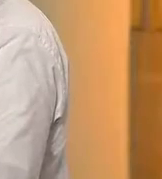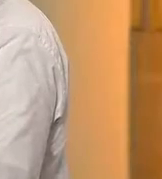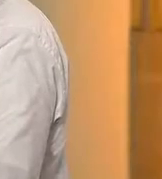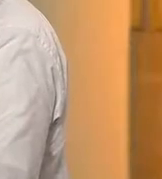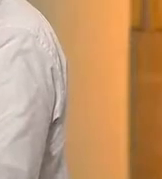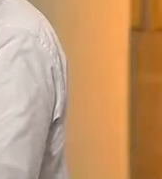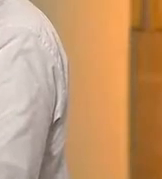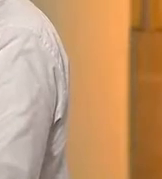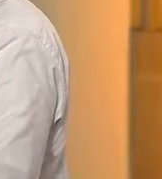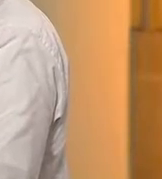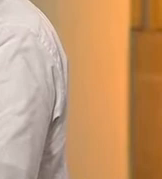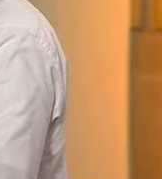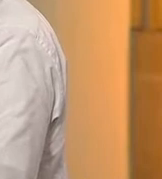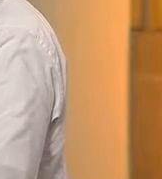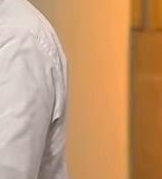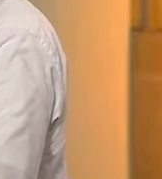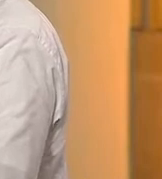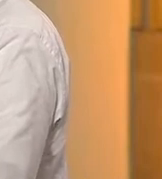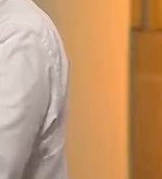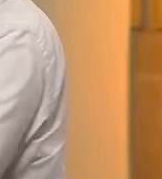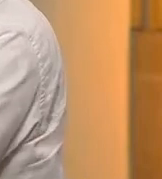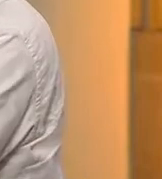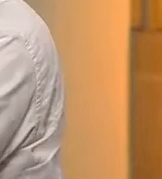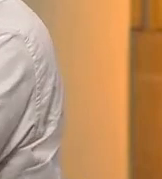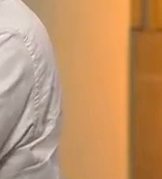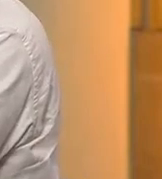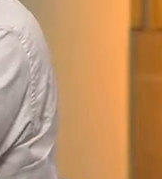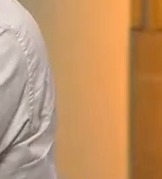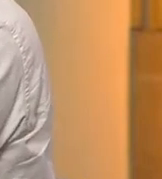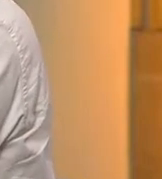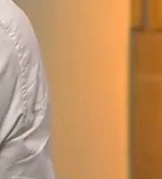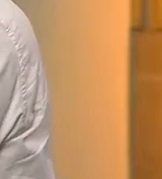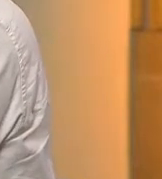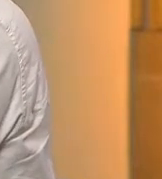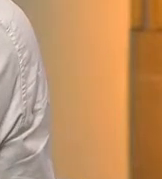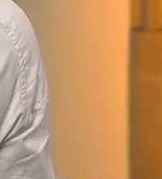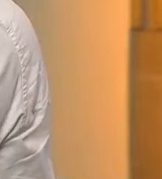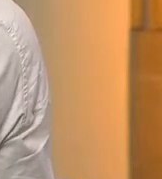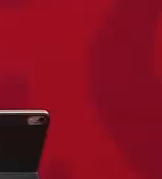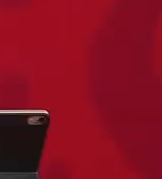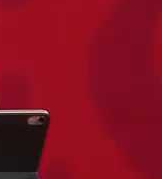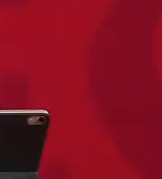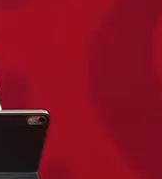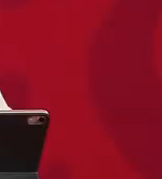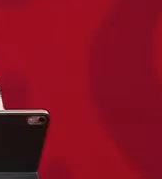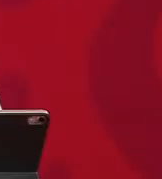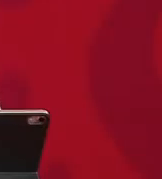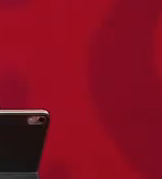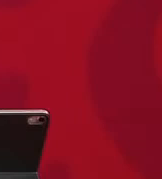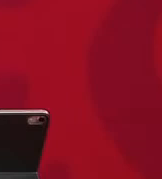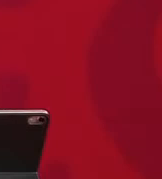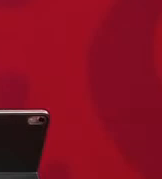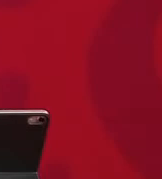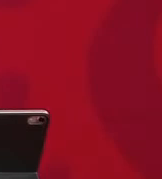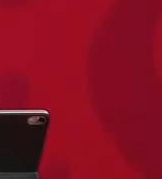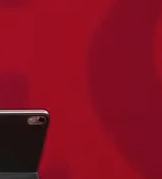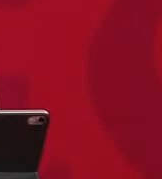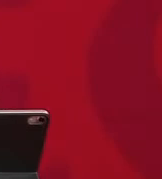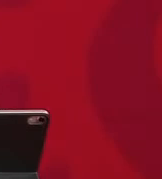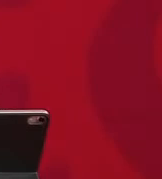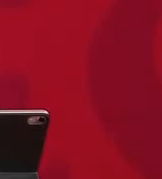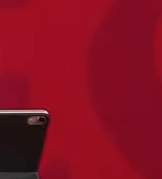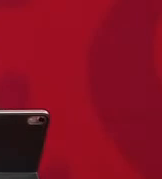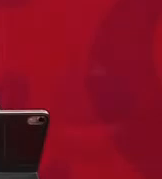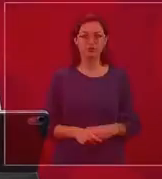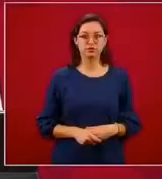estornudo Number two is about quizá sneezing. podría parecer una contribución menor, pero en la Perhaps this medida que se seems incorpore como una minor, práctica